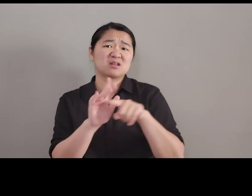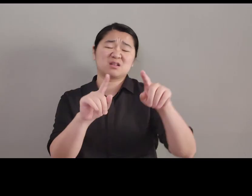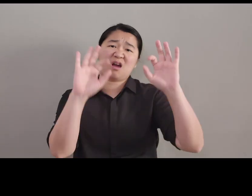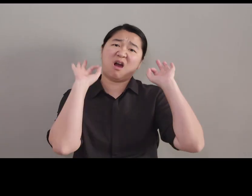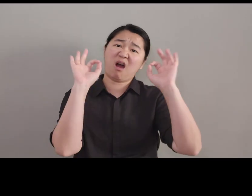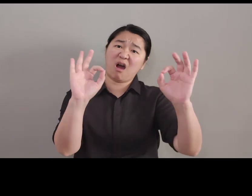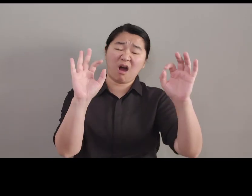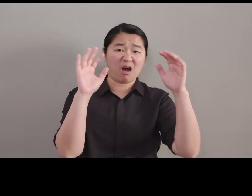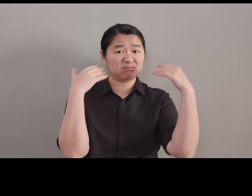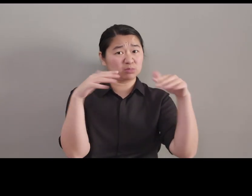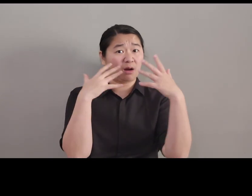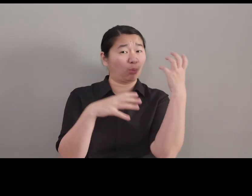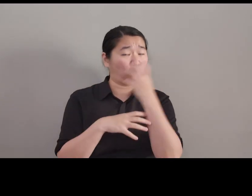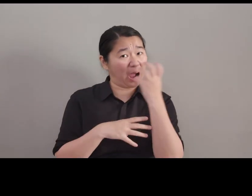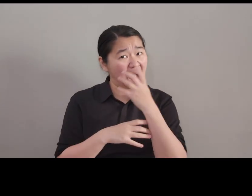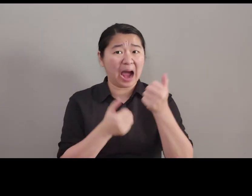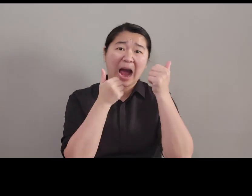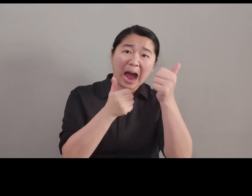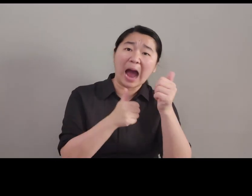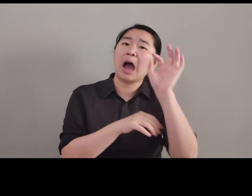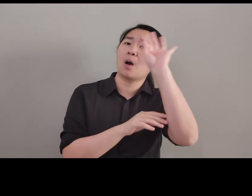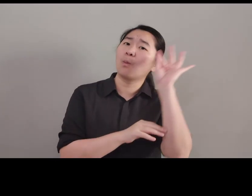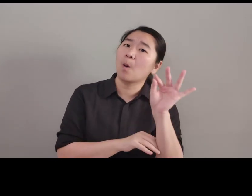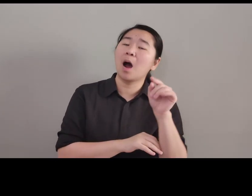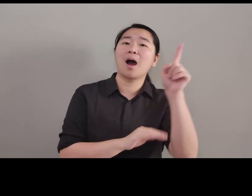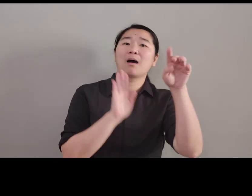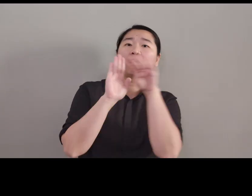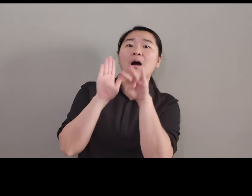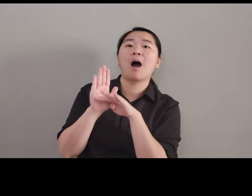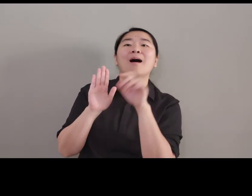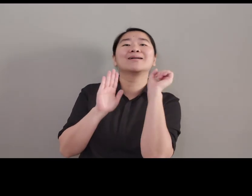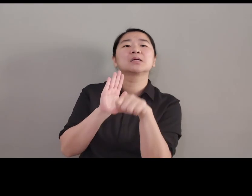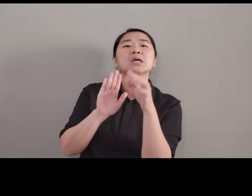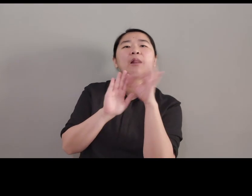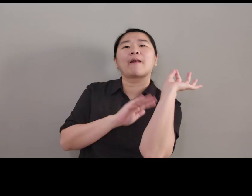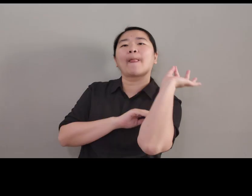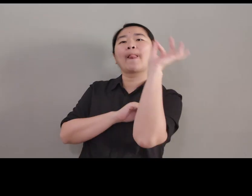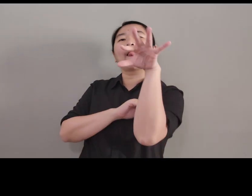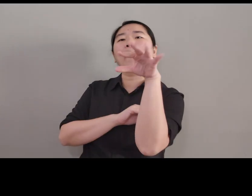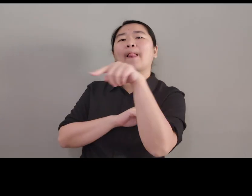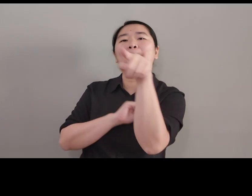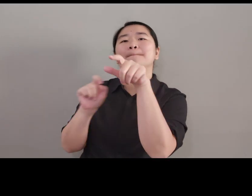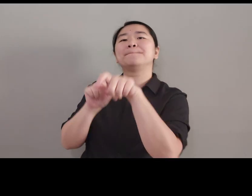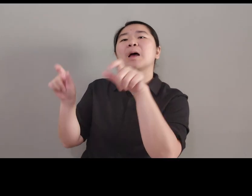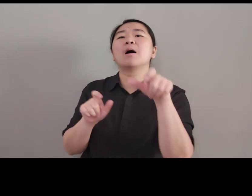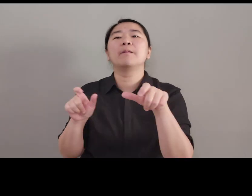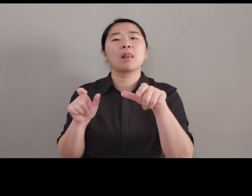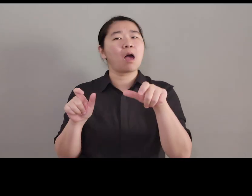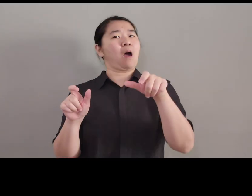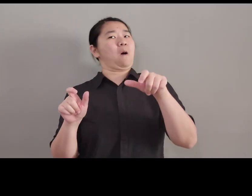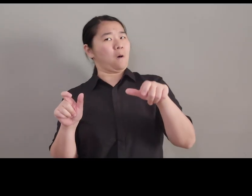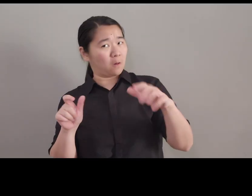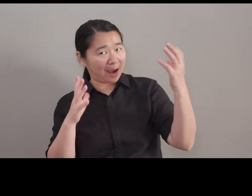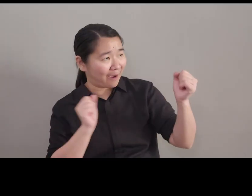we do see that they trigger a lot of people to kind of start working on accessibility. That dashboard that I